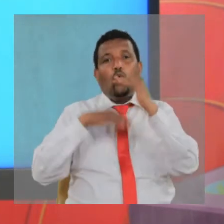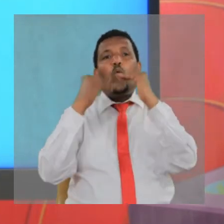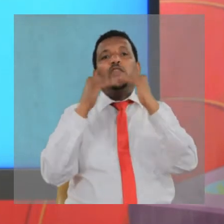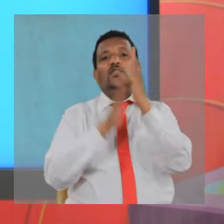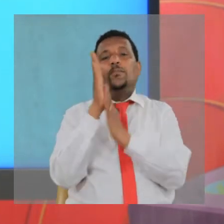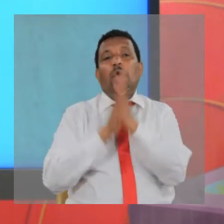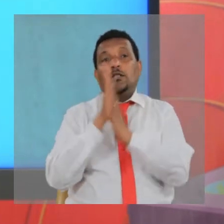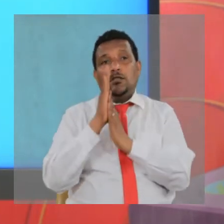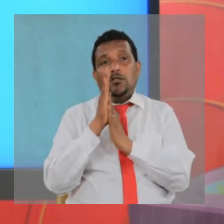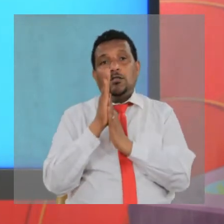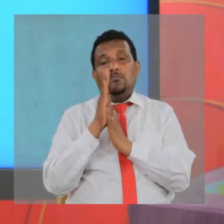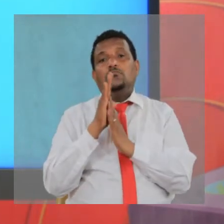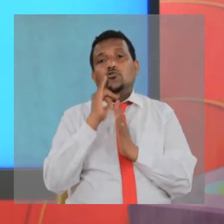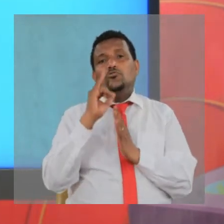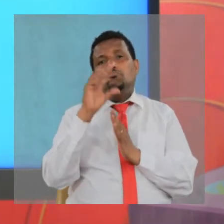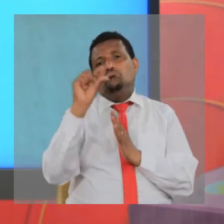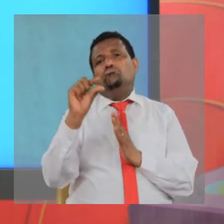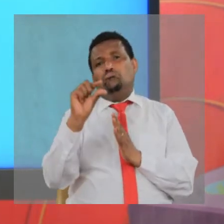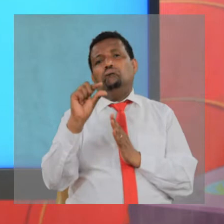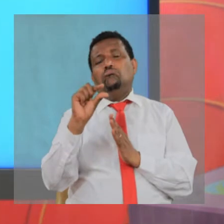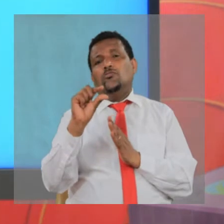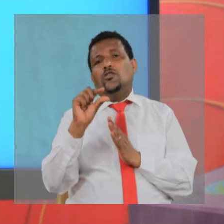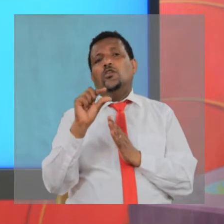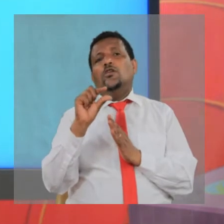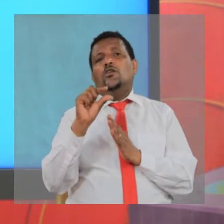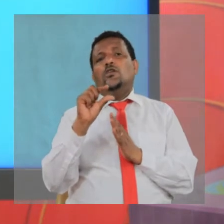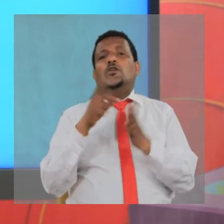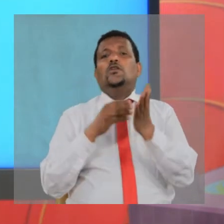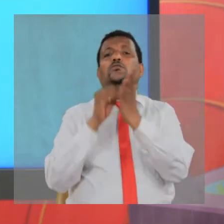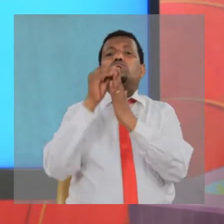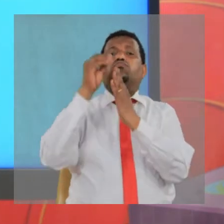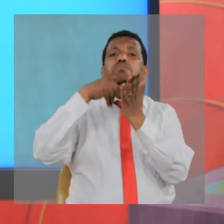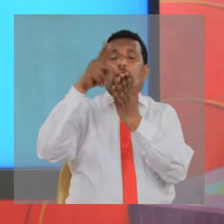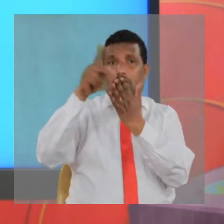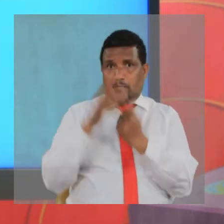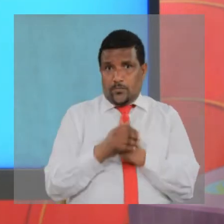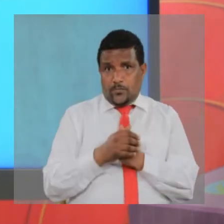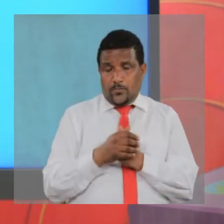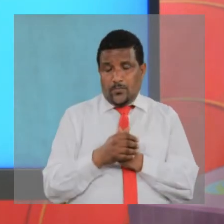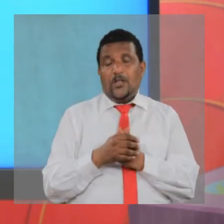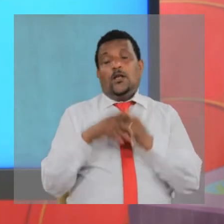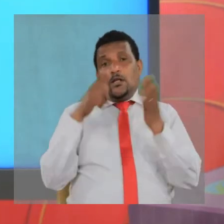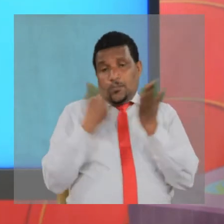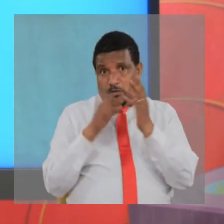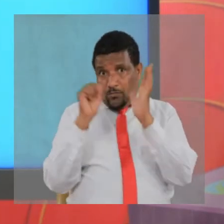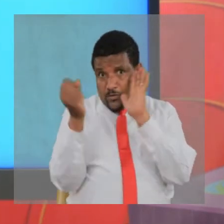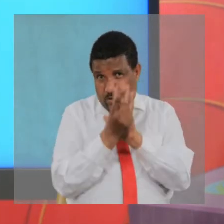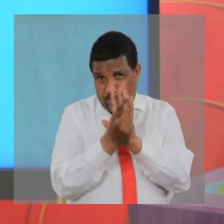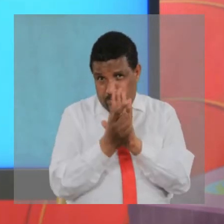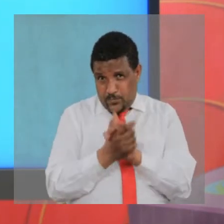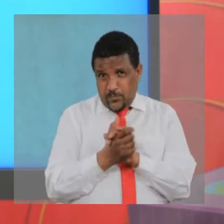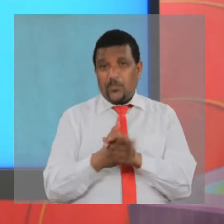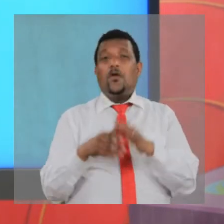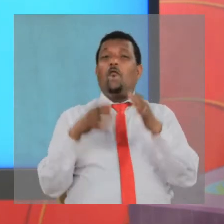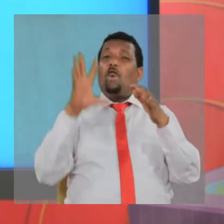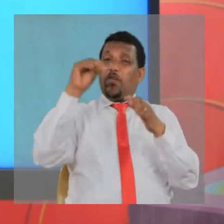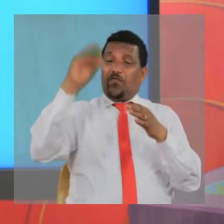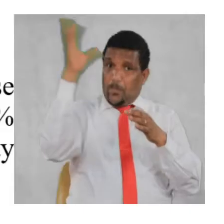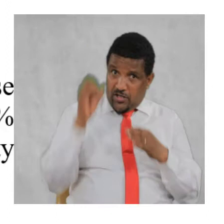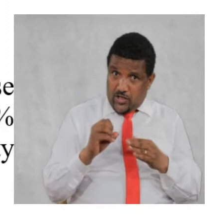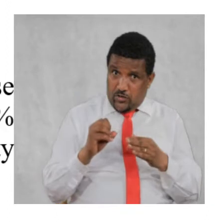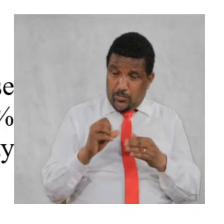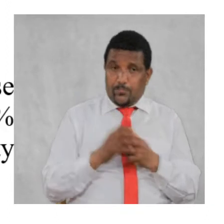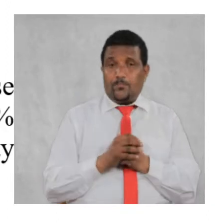demanded is lesser than the increment in price of a commodity. From this example, a 50%